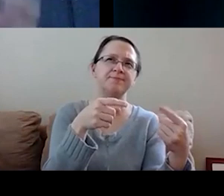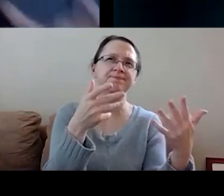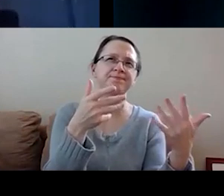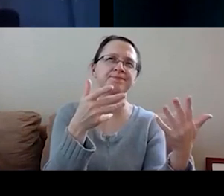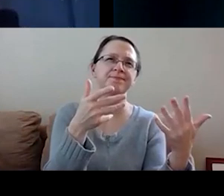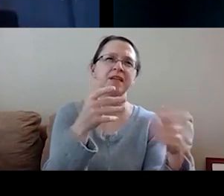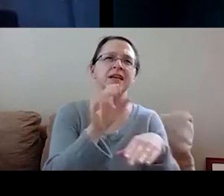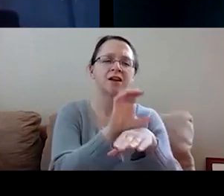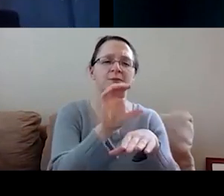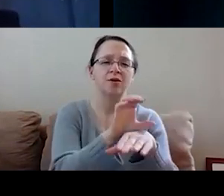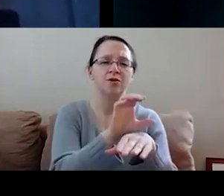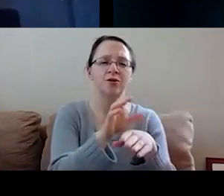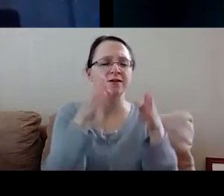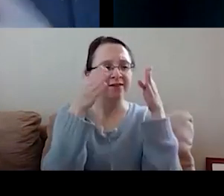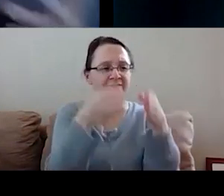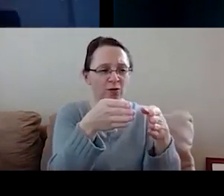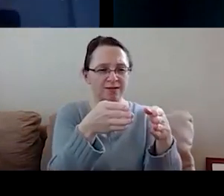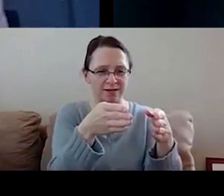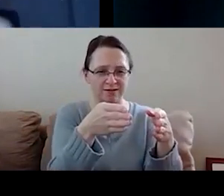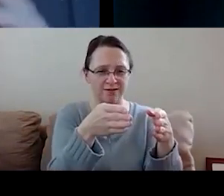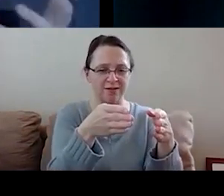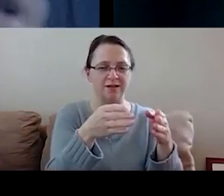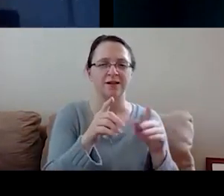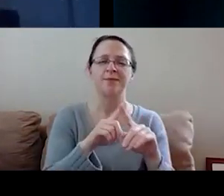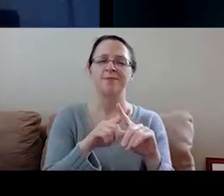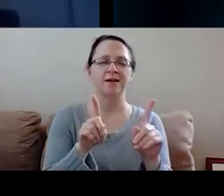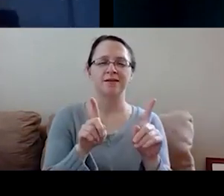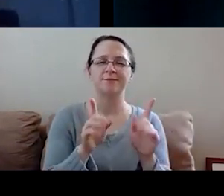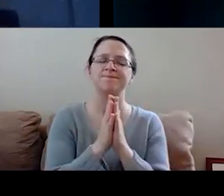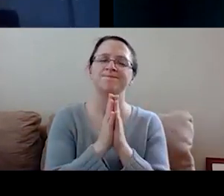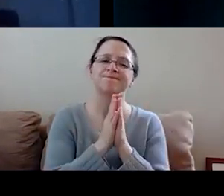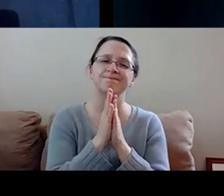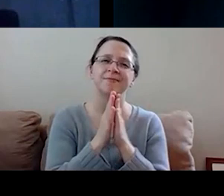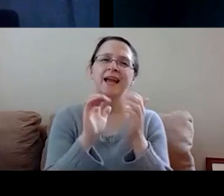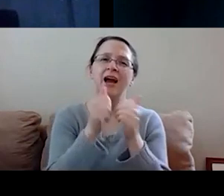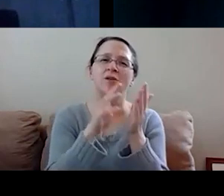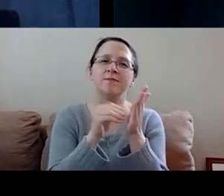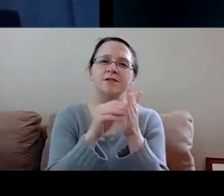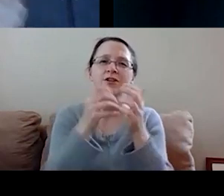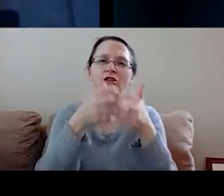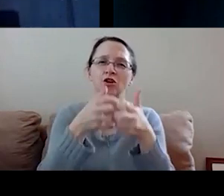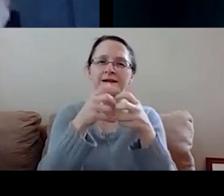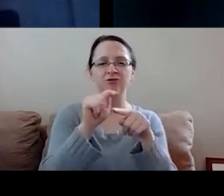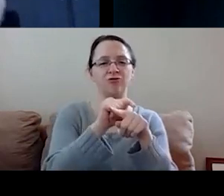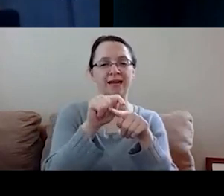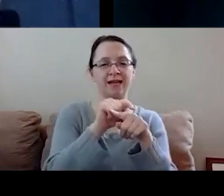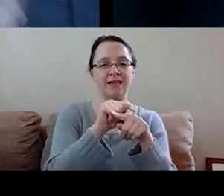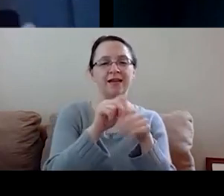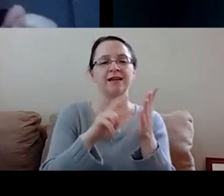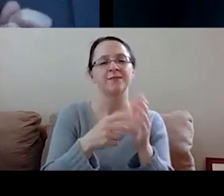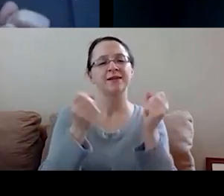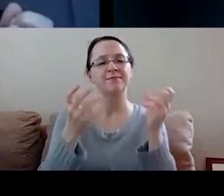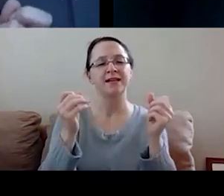the computer focuses on. But the computer, like the way the machine learning is trained is that you show many,